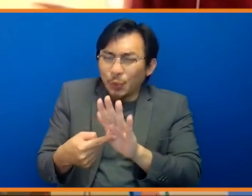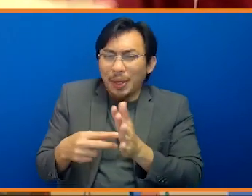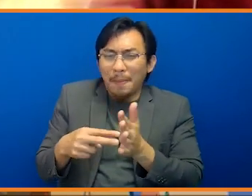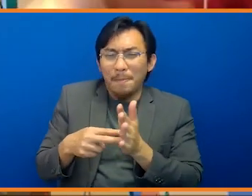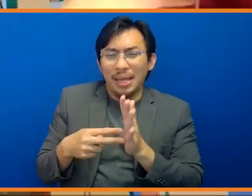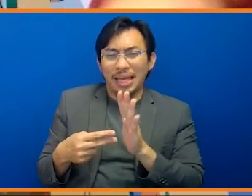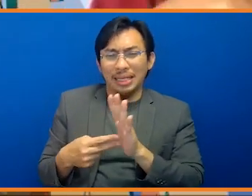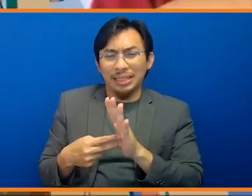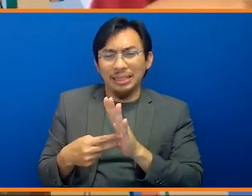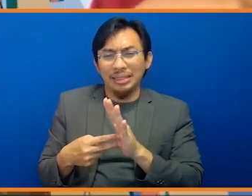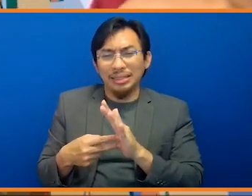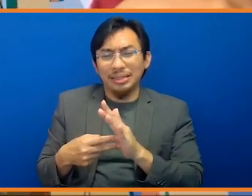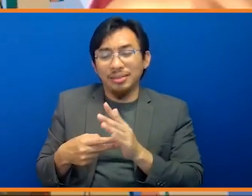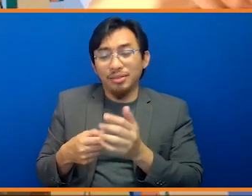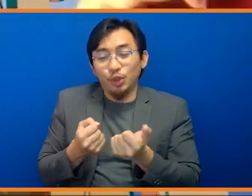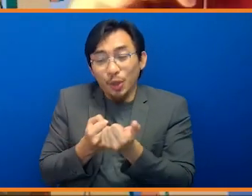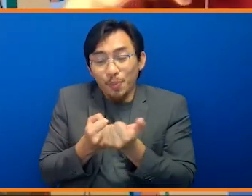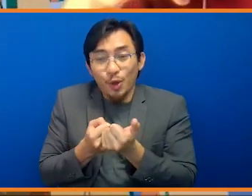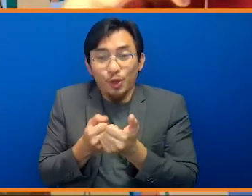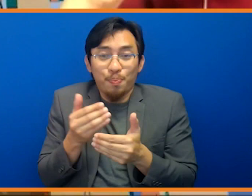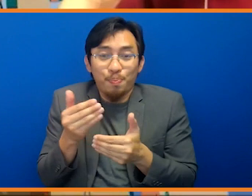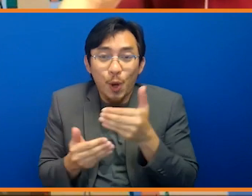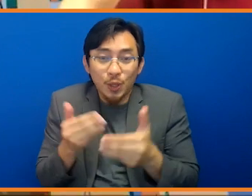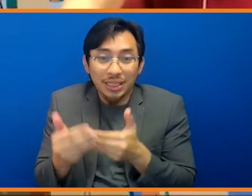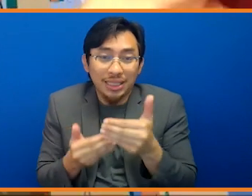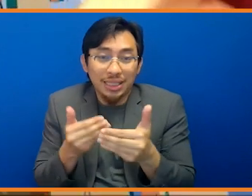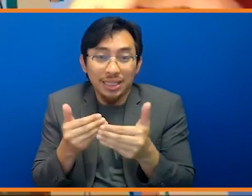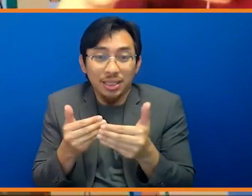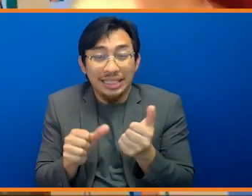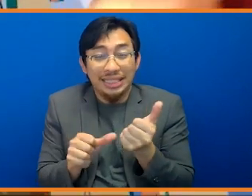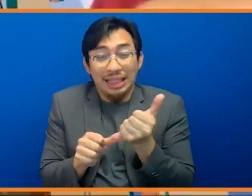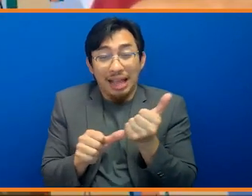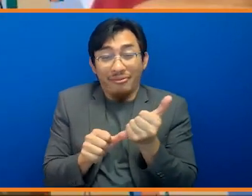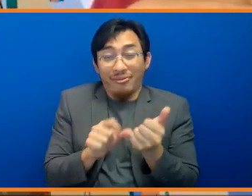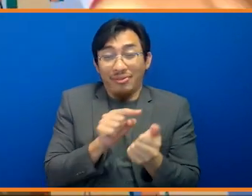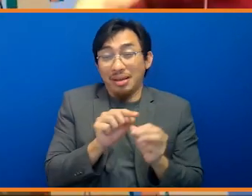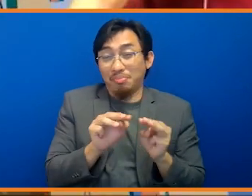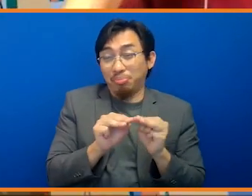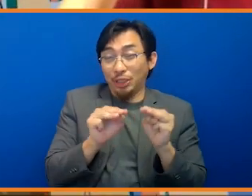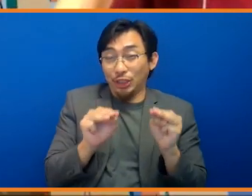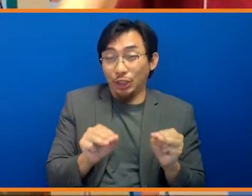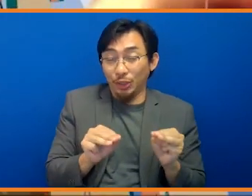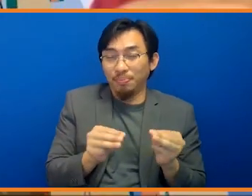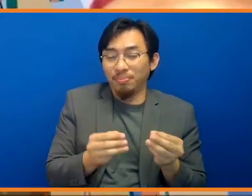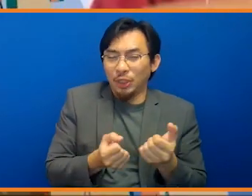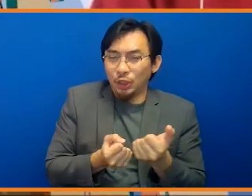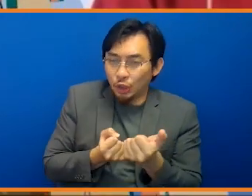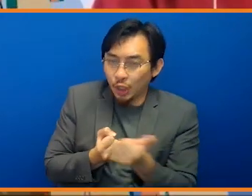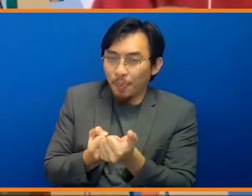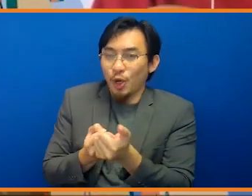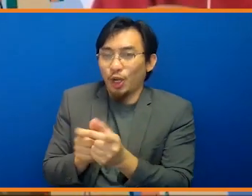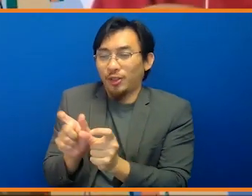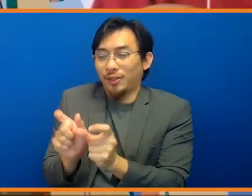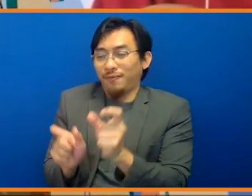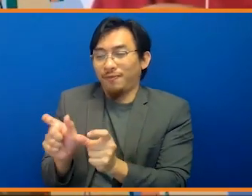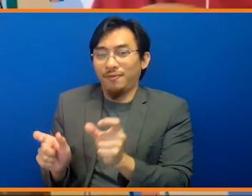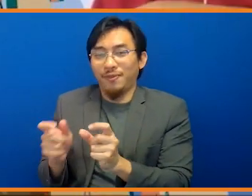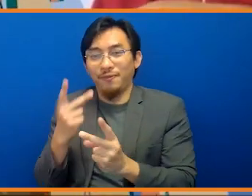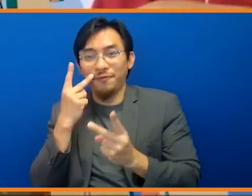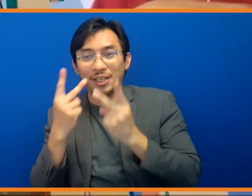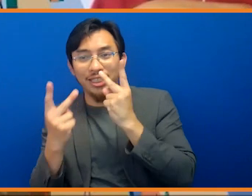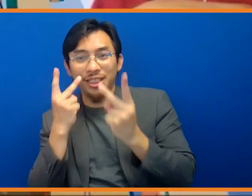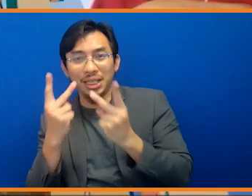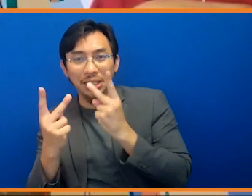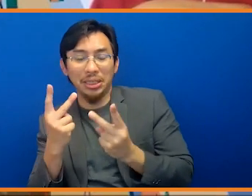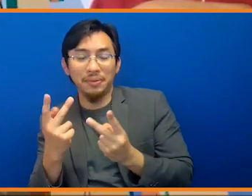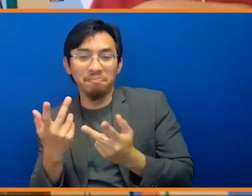To support this process, staff of the museum support the visitors. I think so.